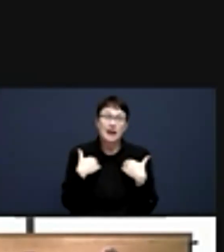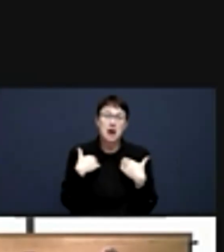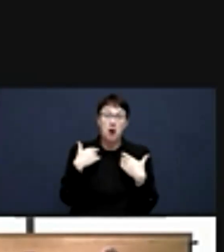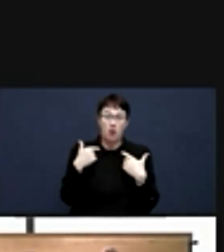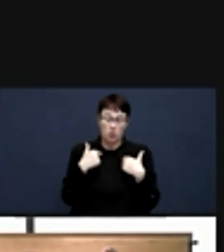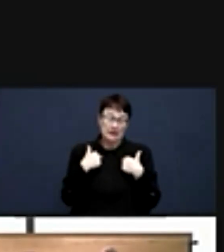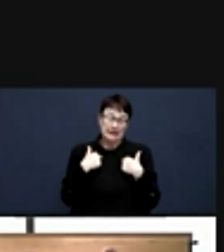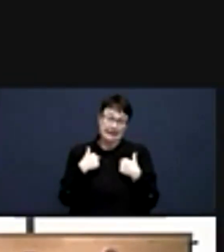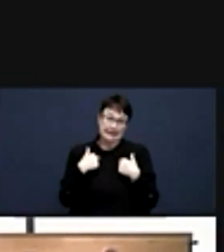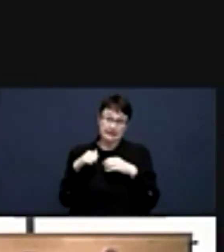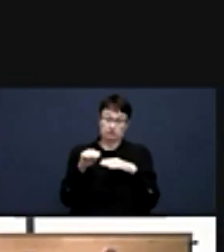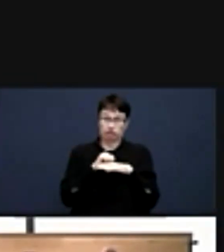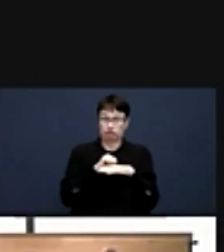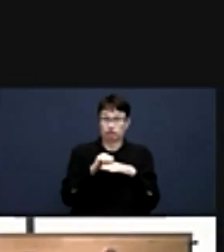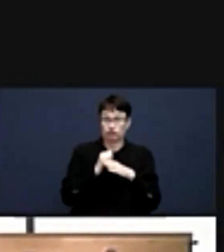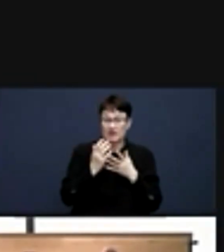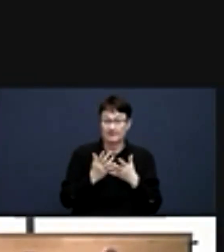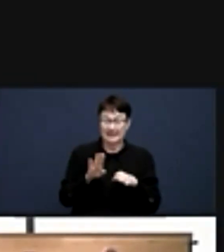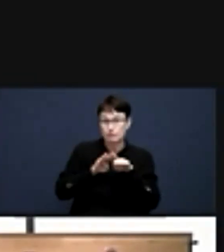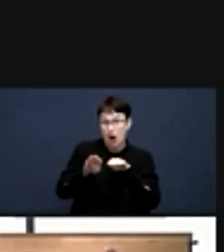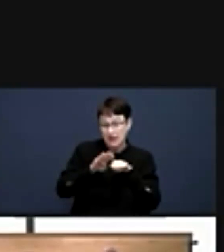for all public bodies in Belgium.